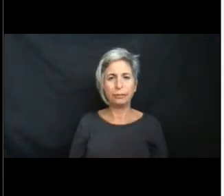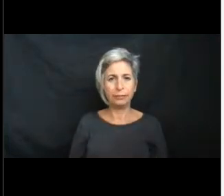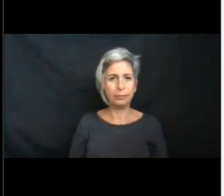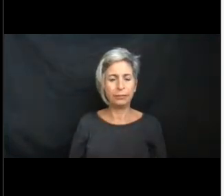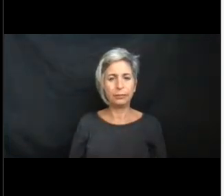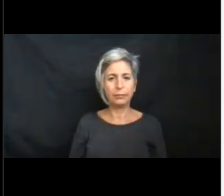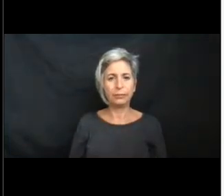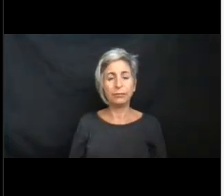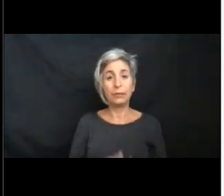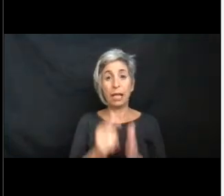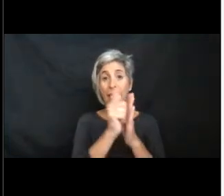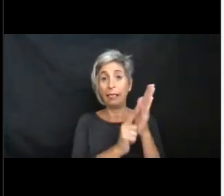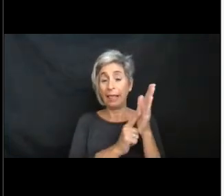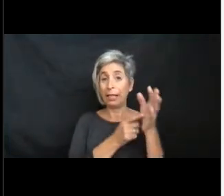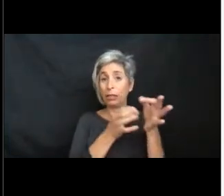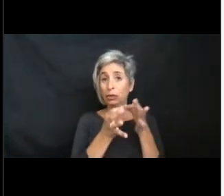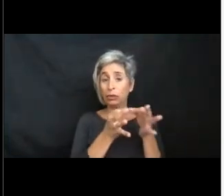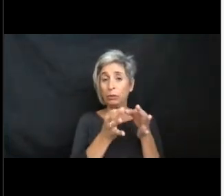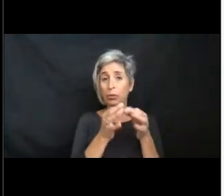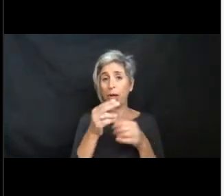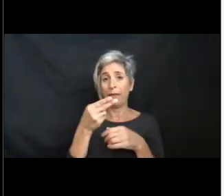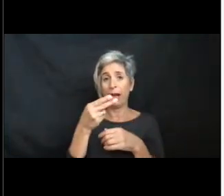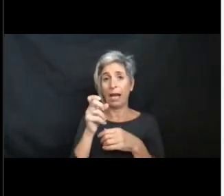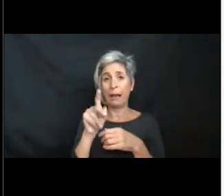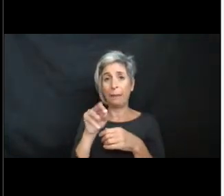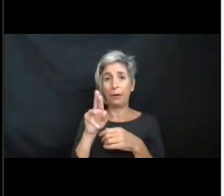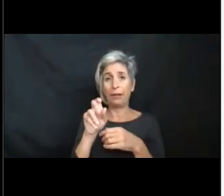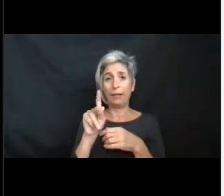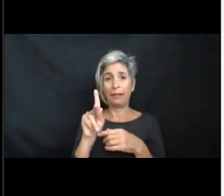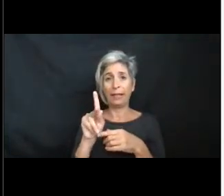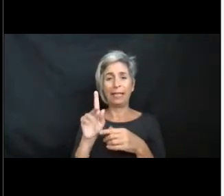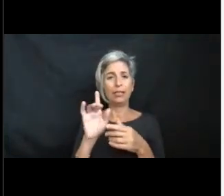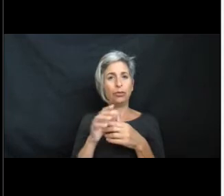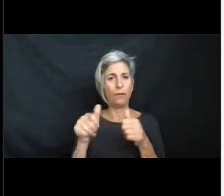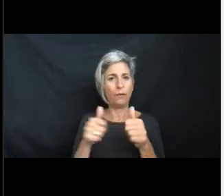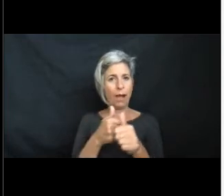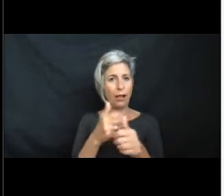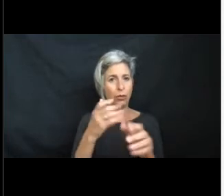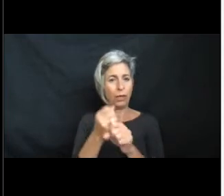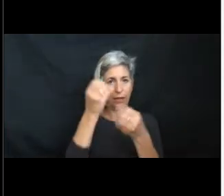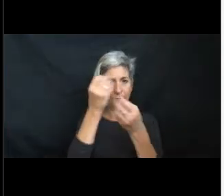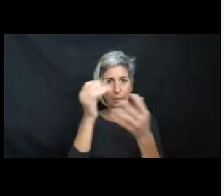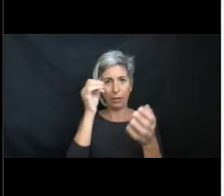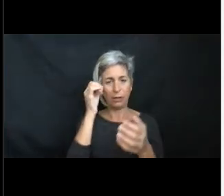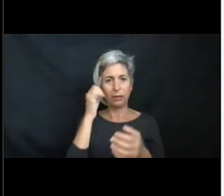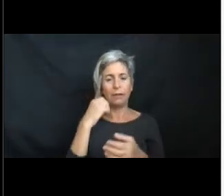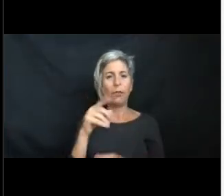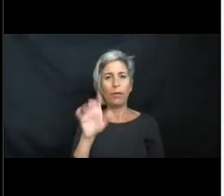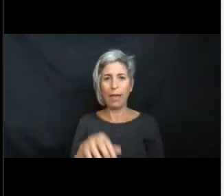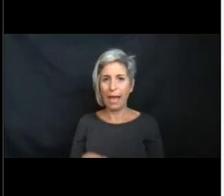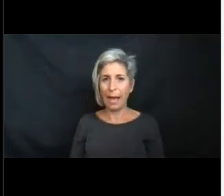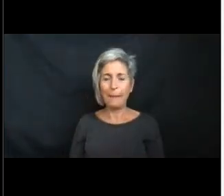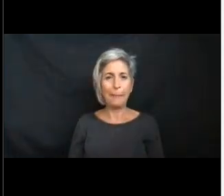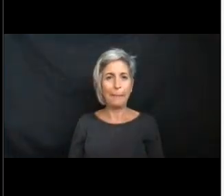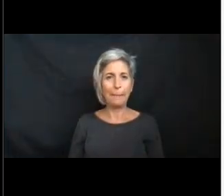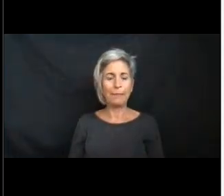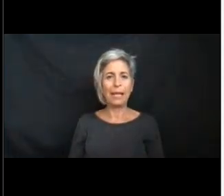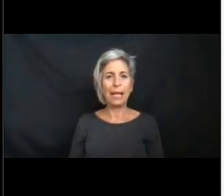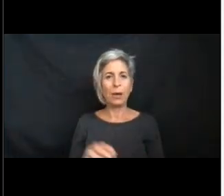Legal description, we do have a hyperlink here that you can follow to get that information. For this, I will just put in a